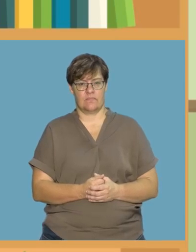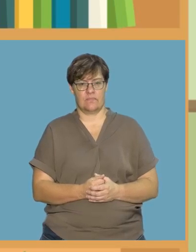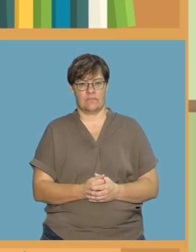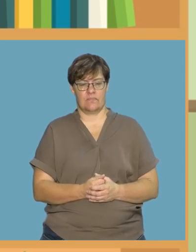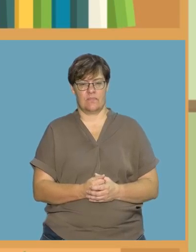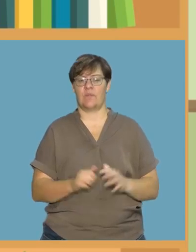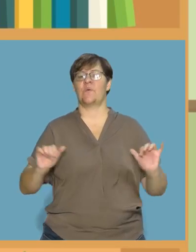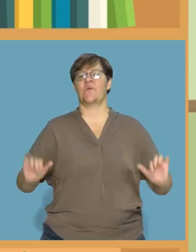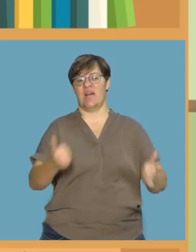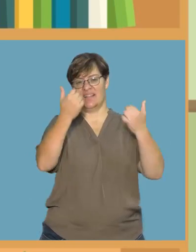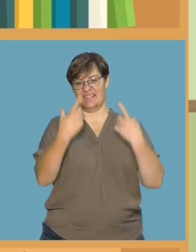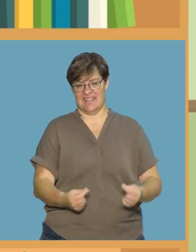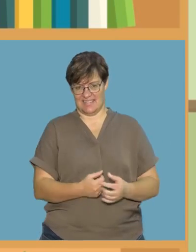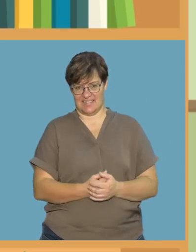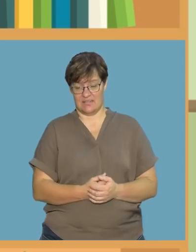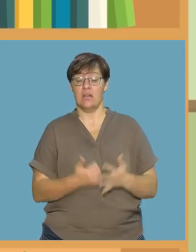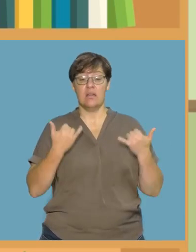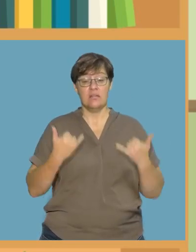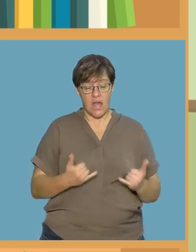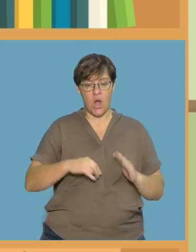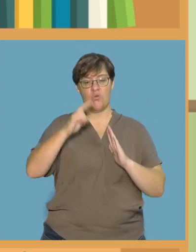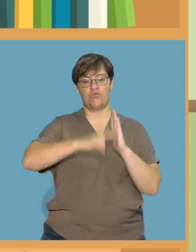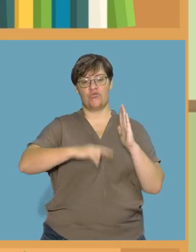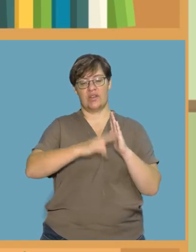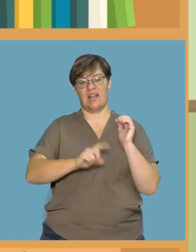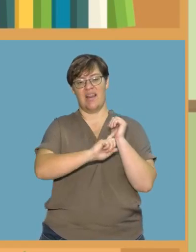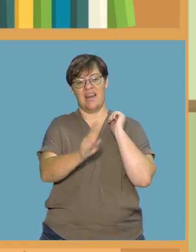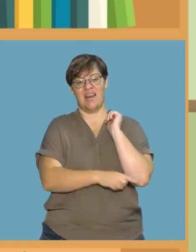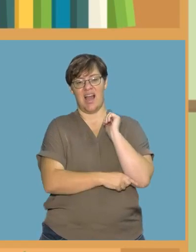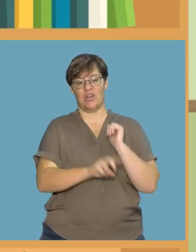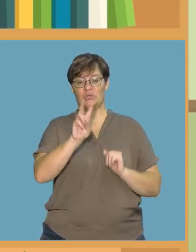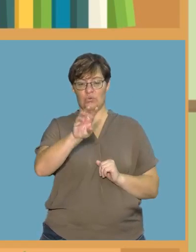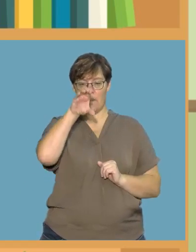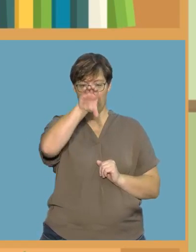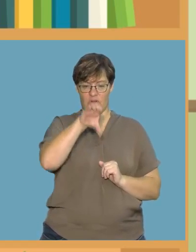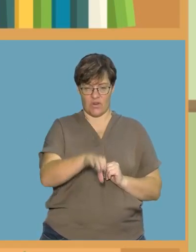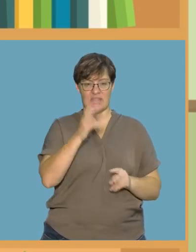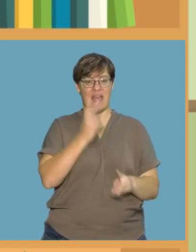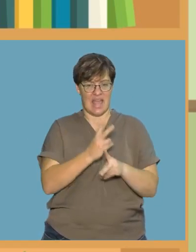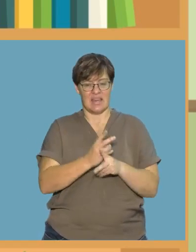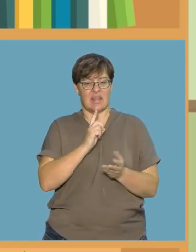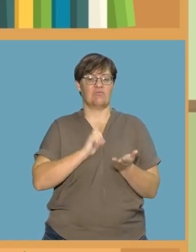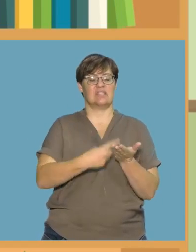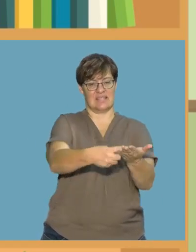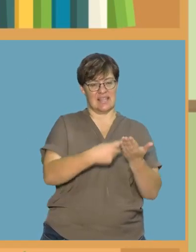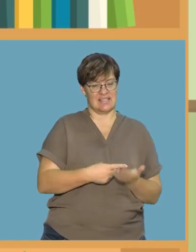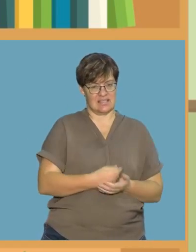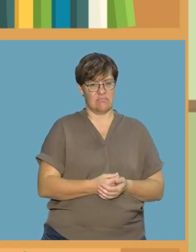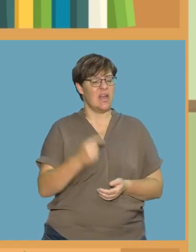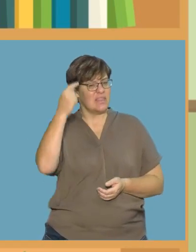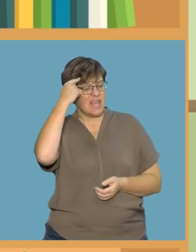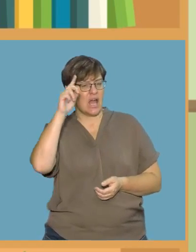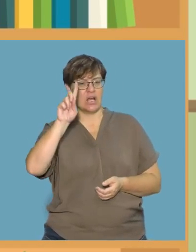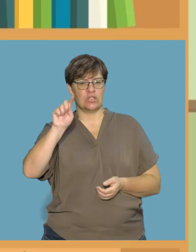Well done! Now read the last 2 paragraphs again and talk about them. Think about what Mrs. Twyla might say